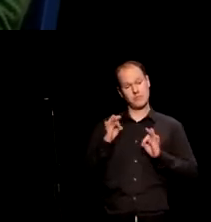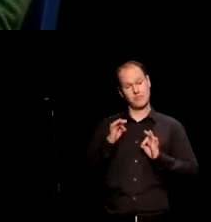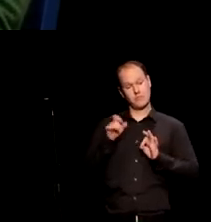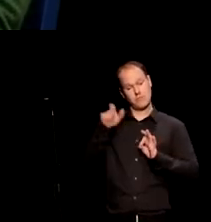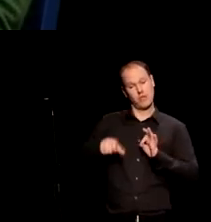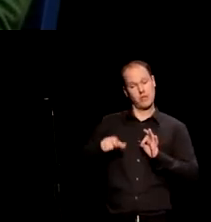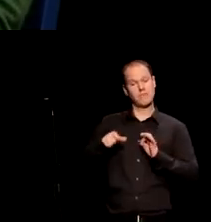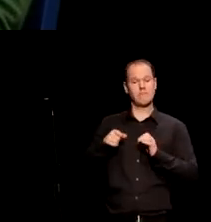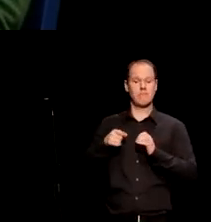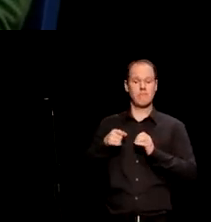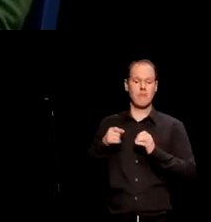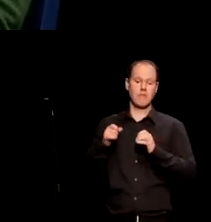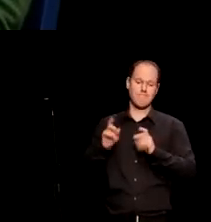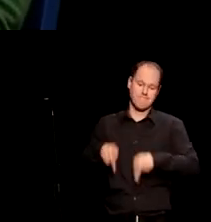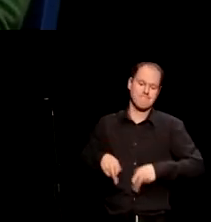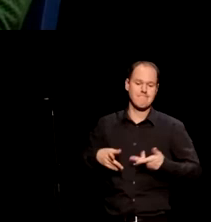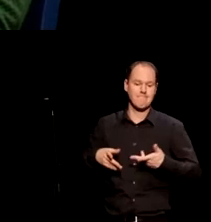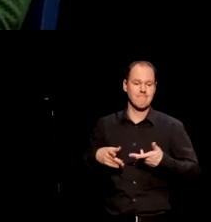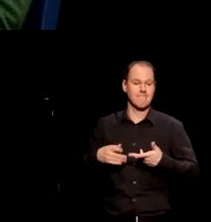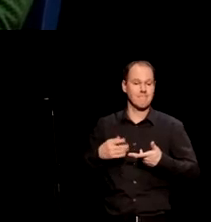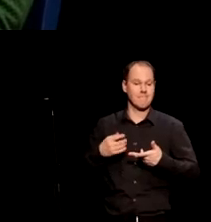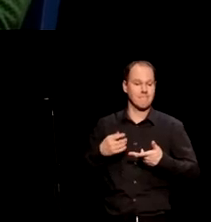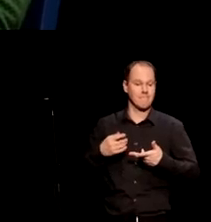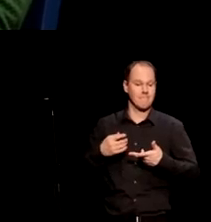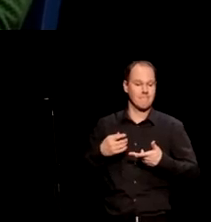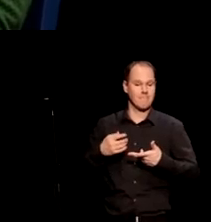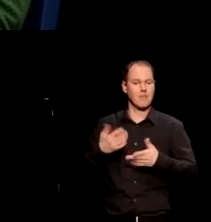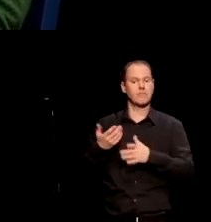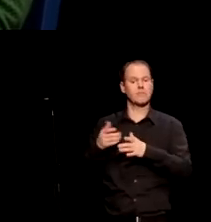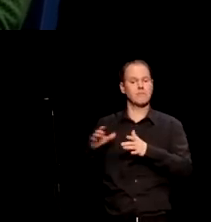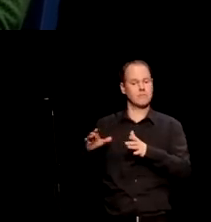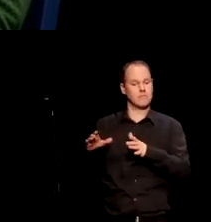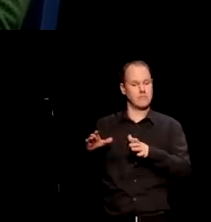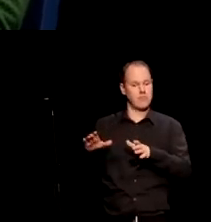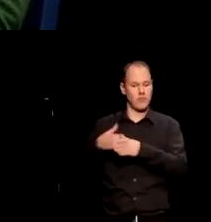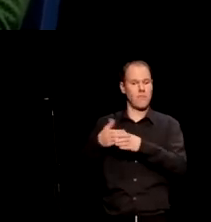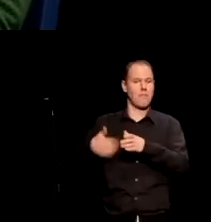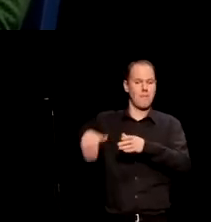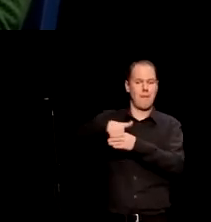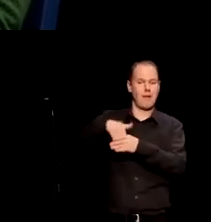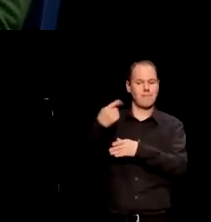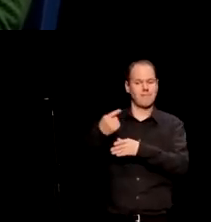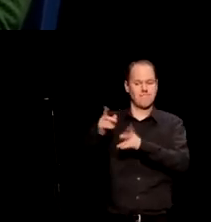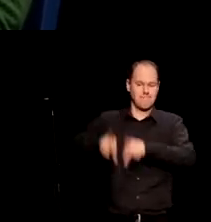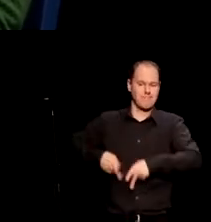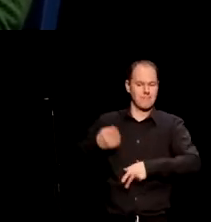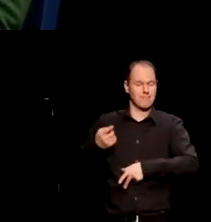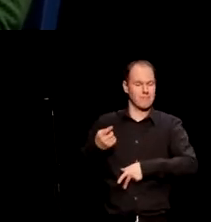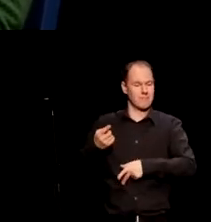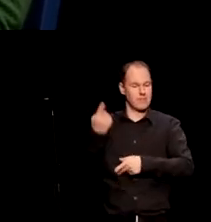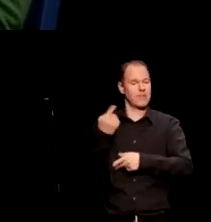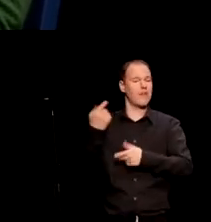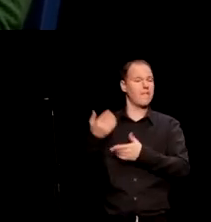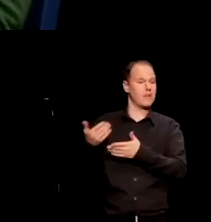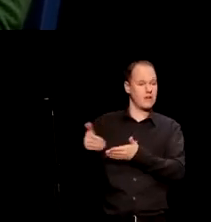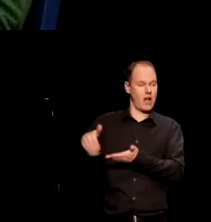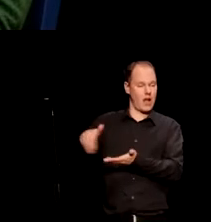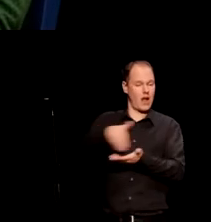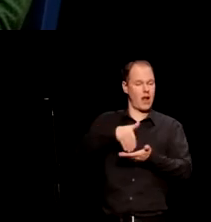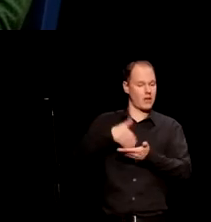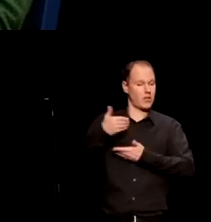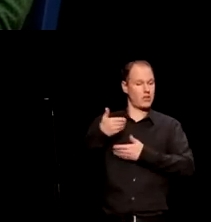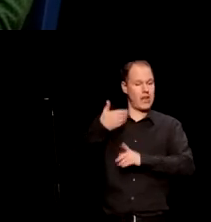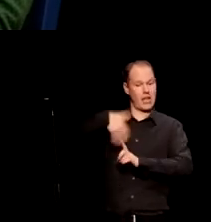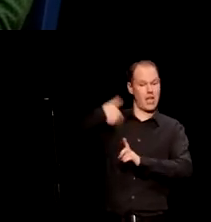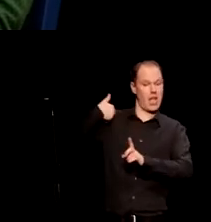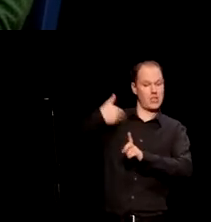loved tonight. She was an archivist, and she collected the history of our stories. And only, obviously,